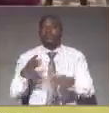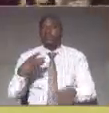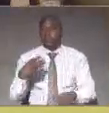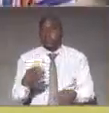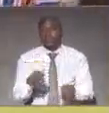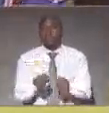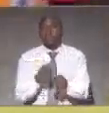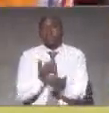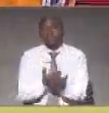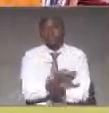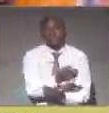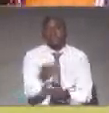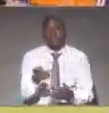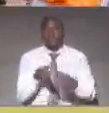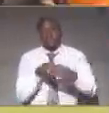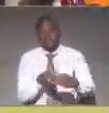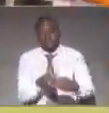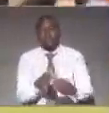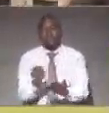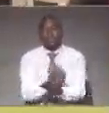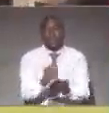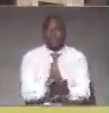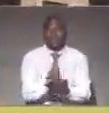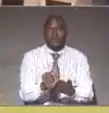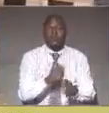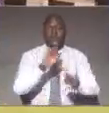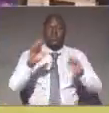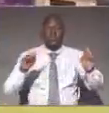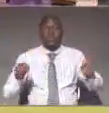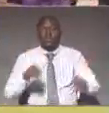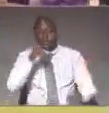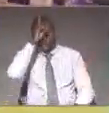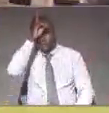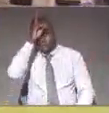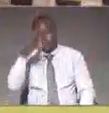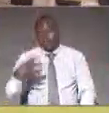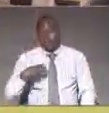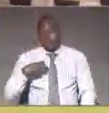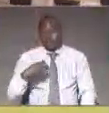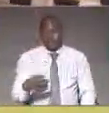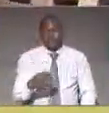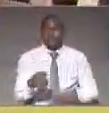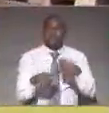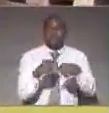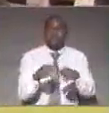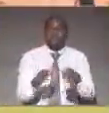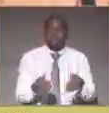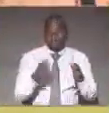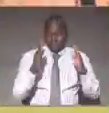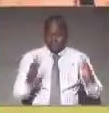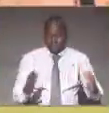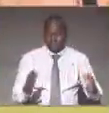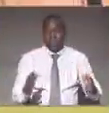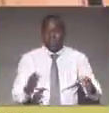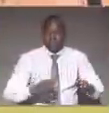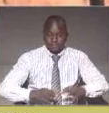He urged the leaders to do an audit in their respective villages on wealth creation, telling them to adopt the 4-acre plan